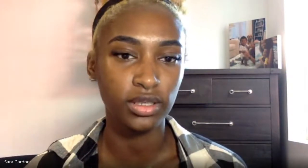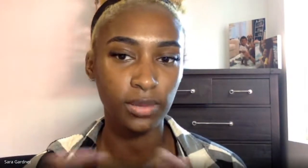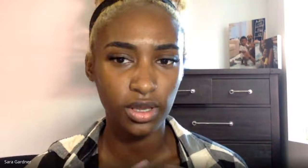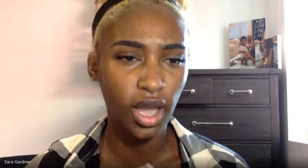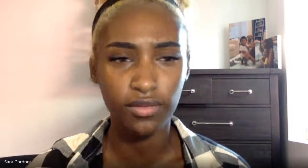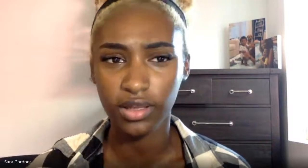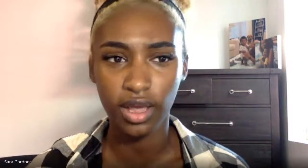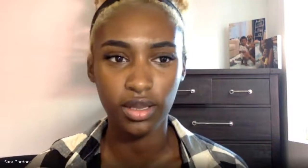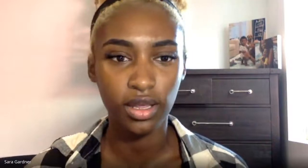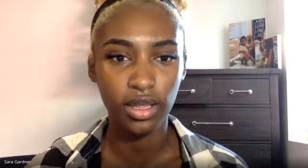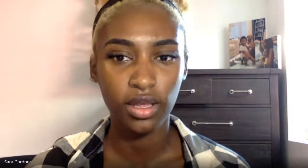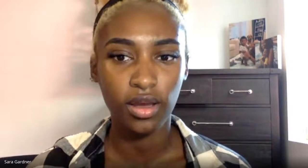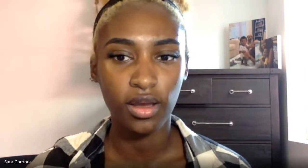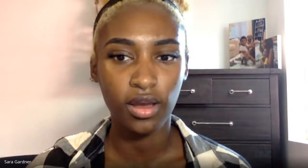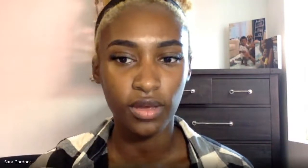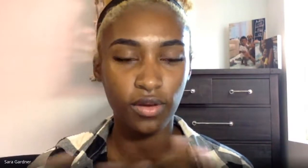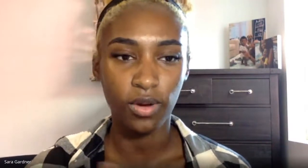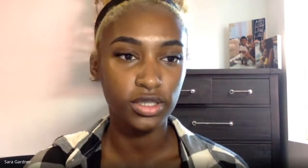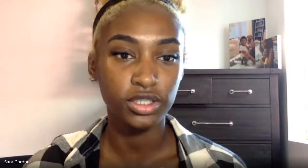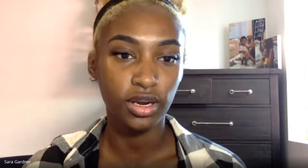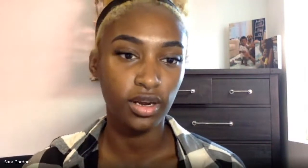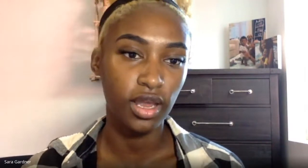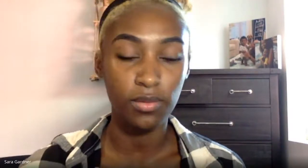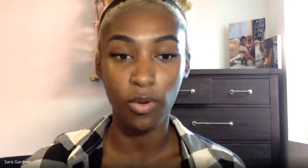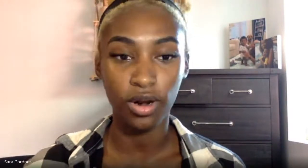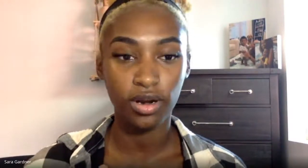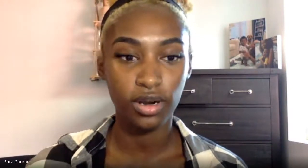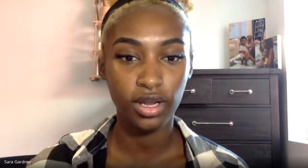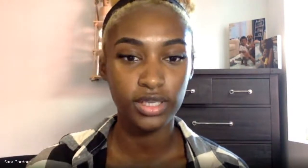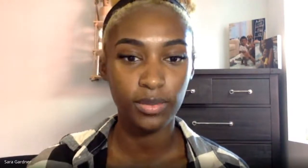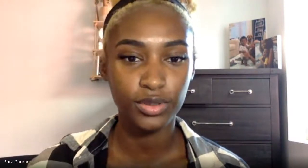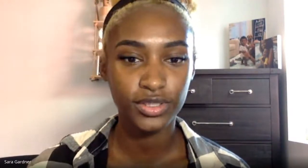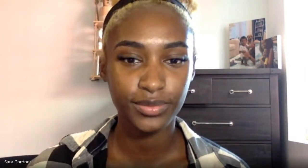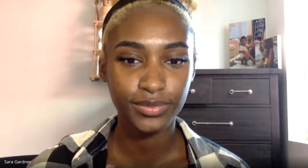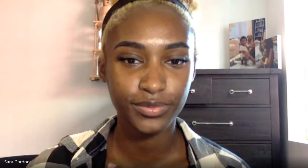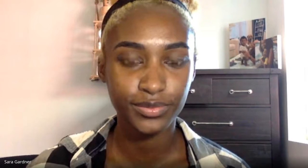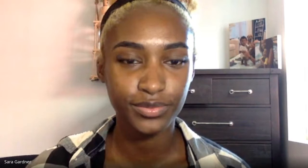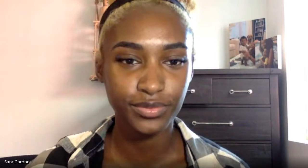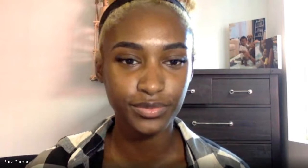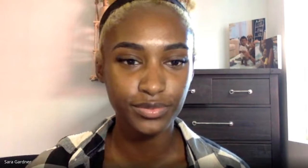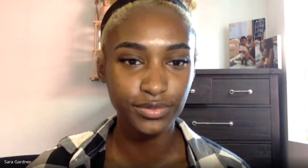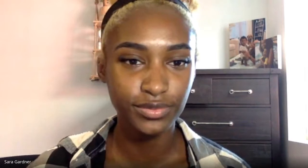that meaning, something kind of like that. If y'all want to share any more examples.